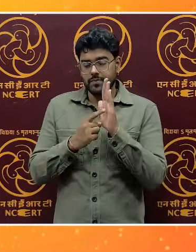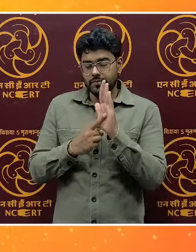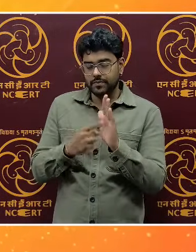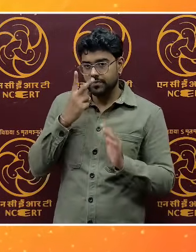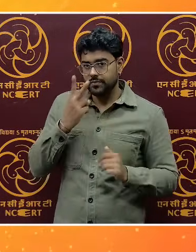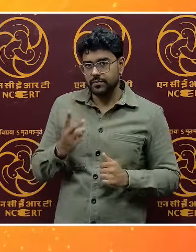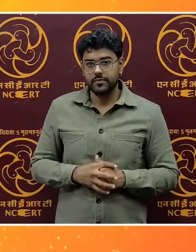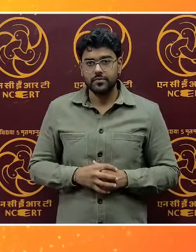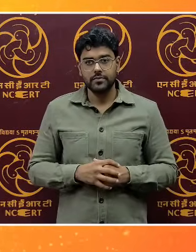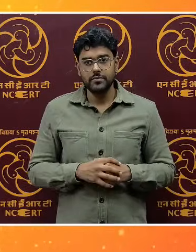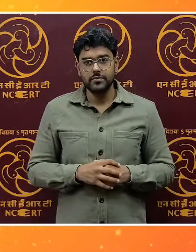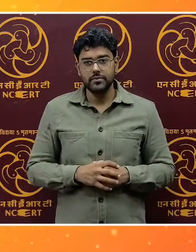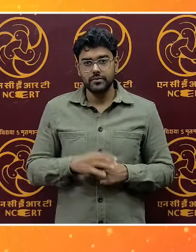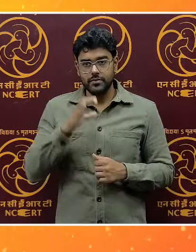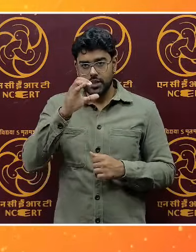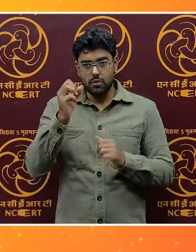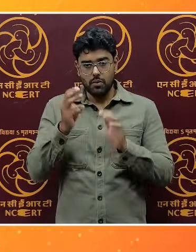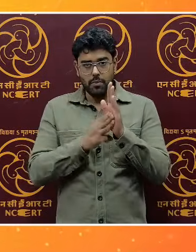for compound.